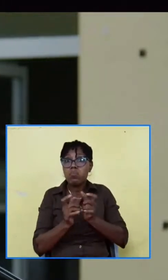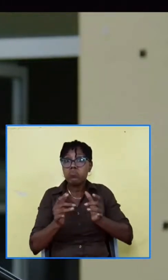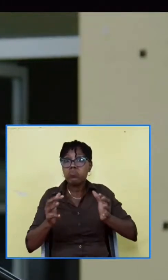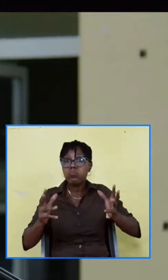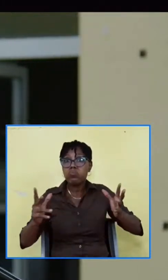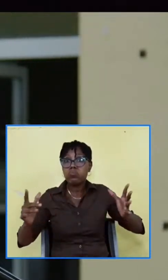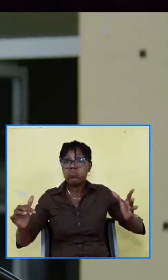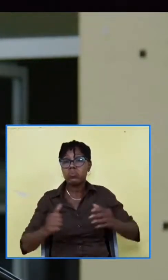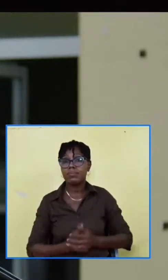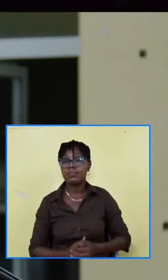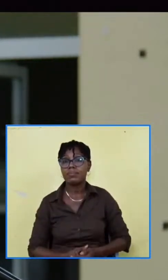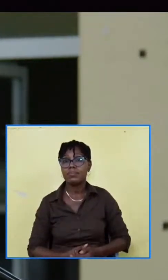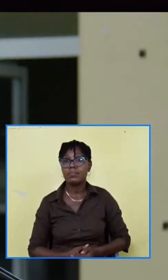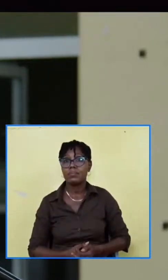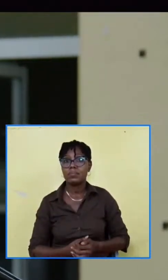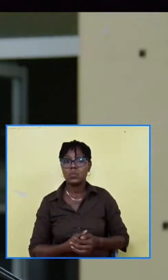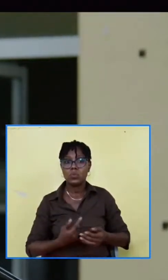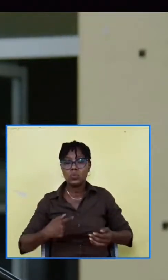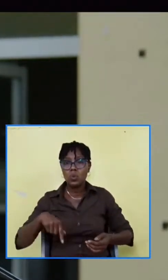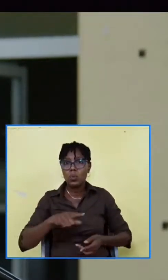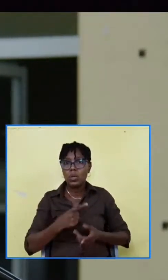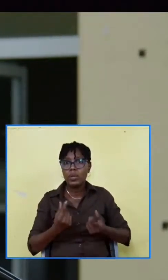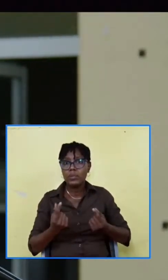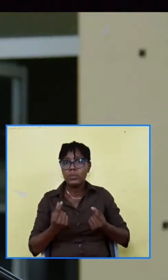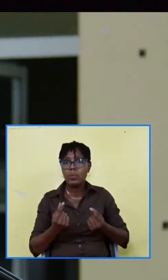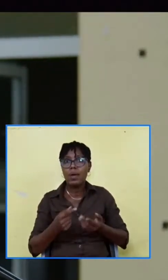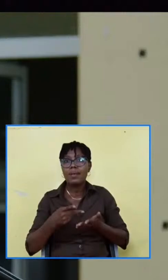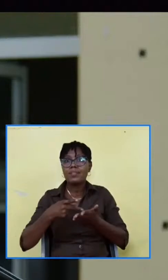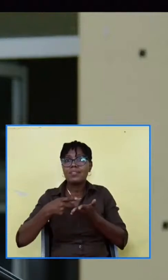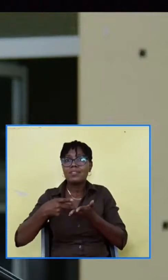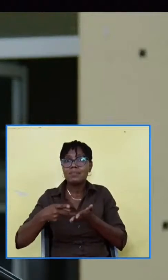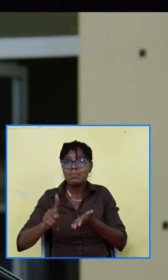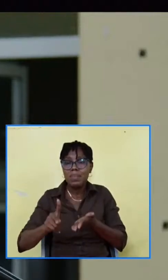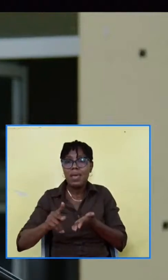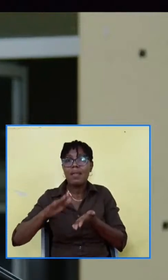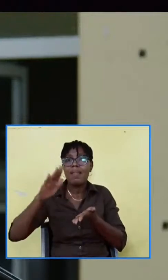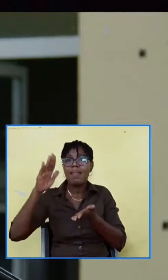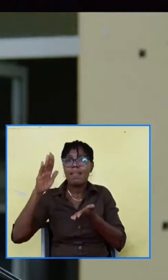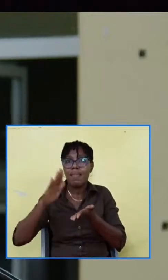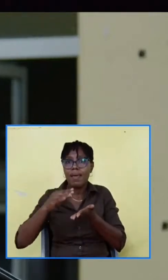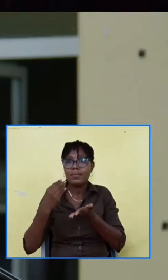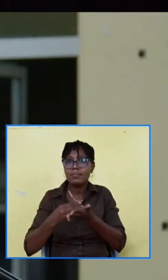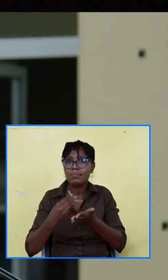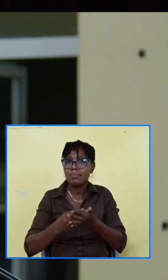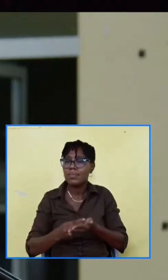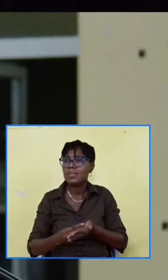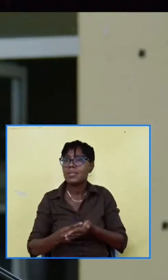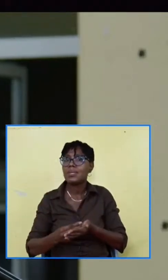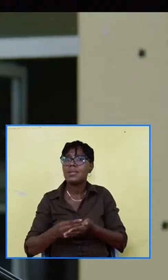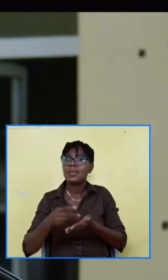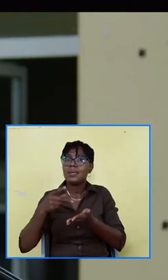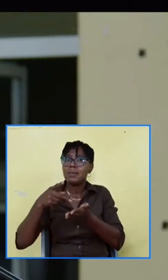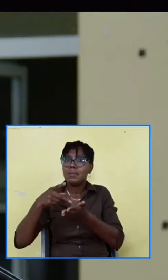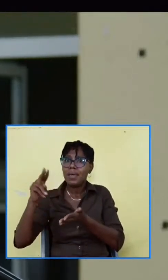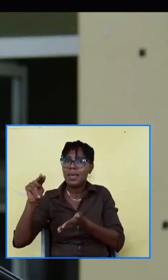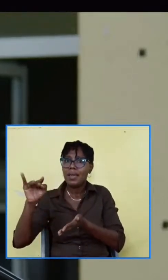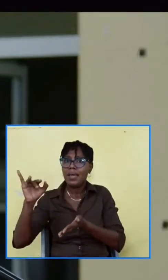So then what are we going to do? You have to spend less money. And that is the idea that I have. Step down NIS